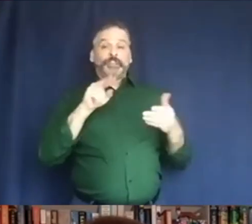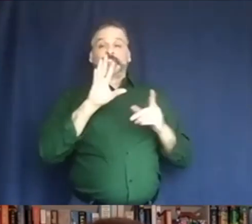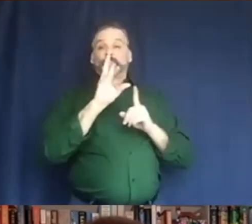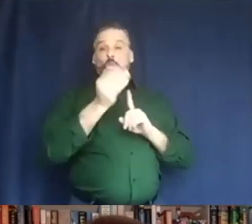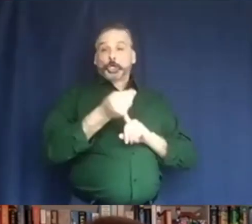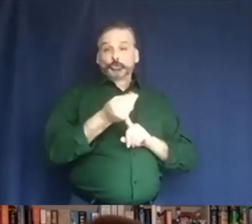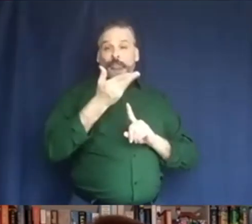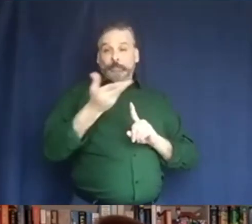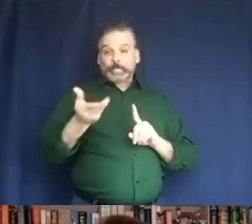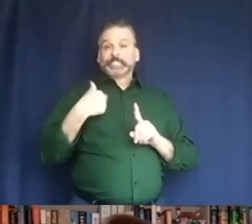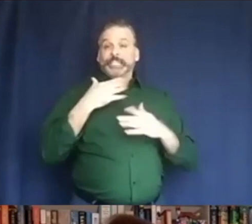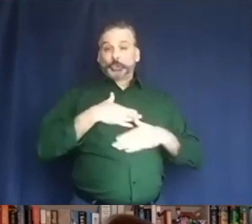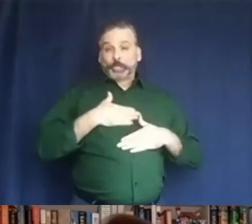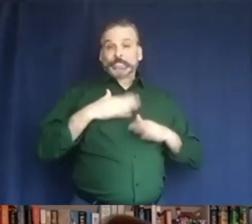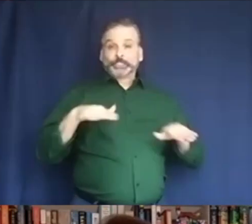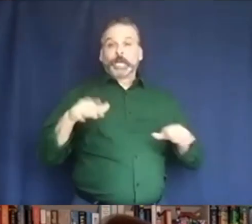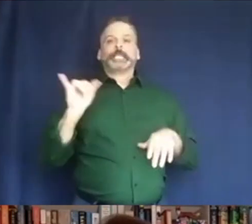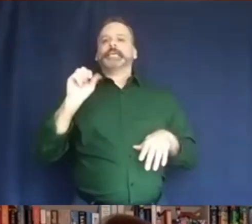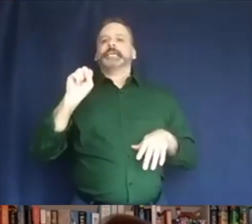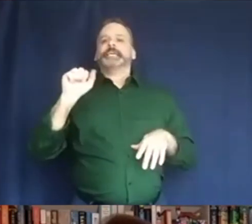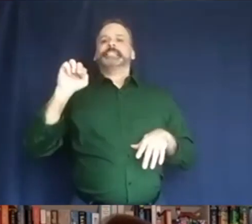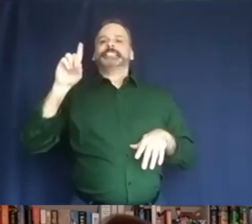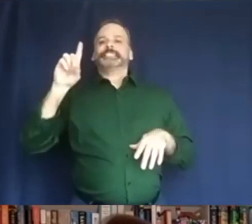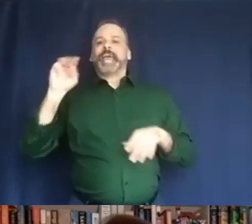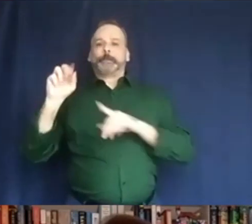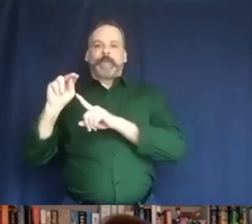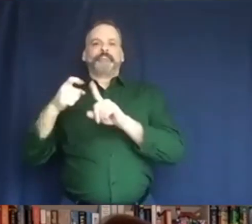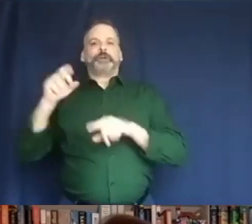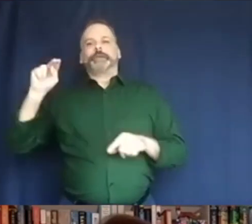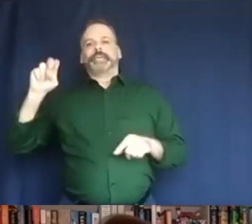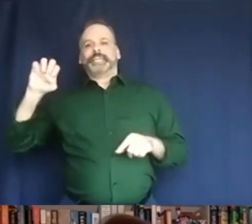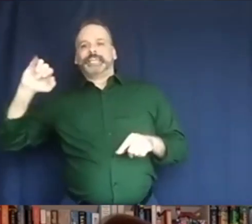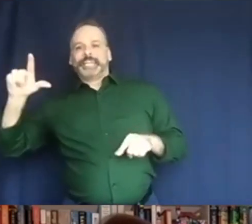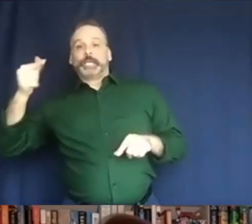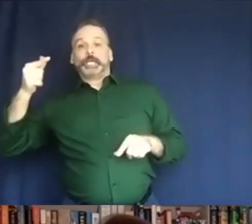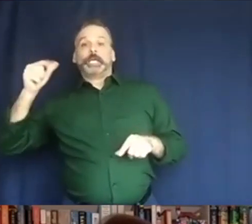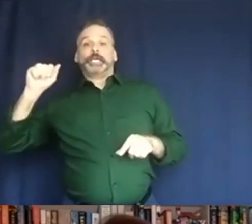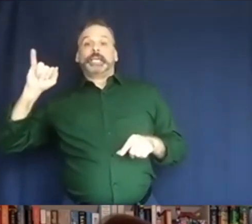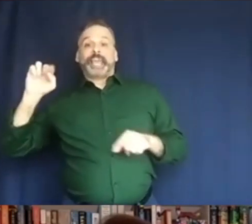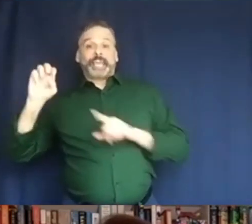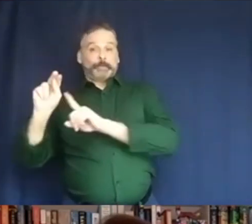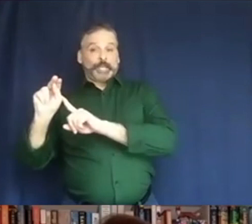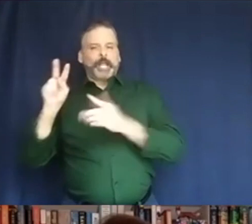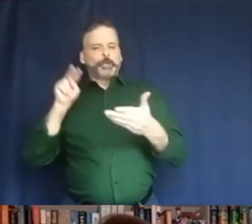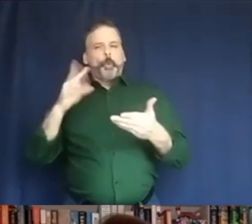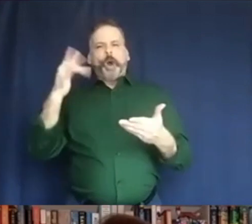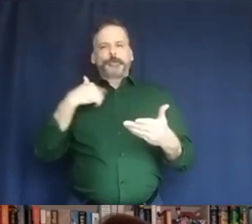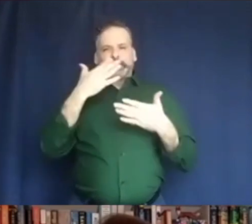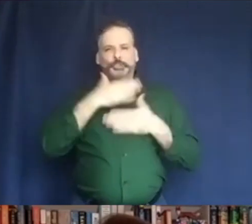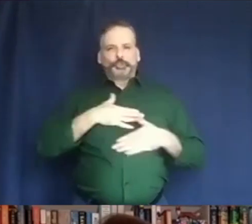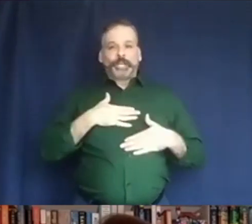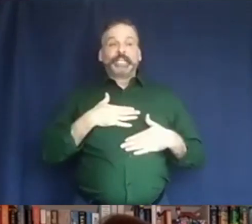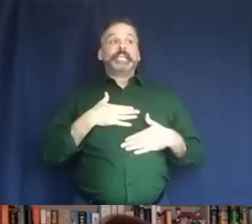Sandman by Neil Gaiman. And I looked at why I had enjoyed that, because what Neil Gaiman does is like, it's either none of them exist